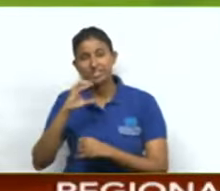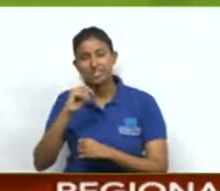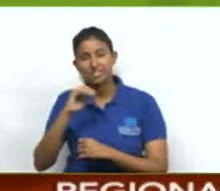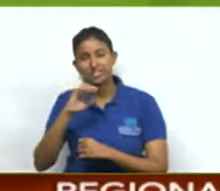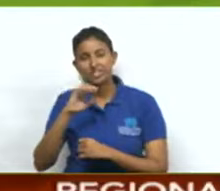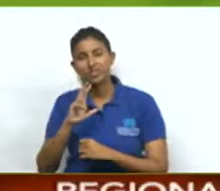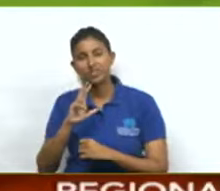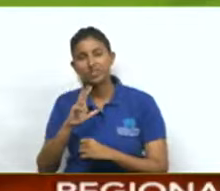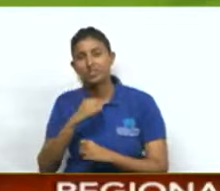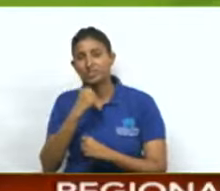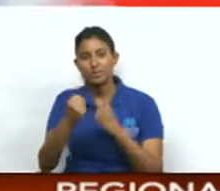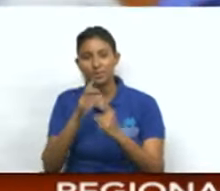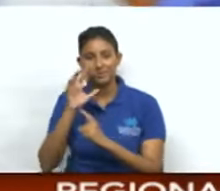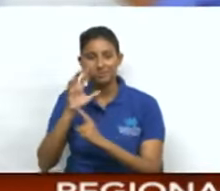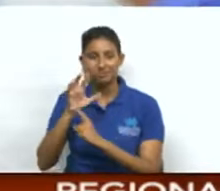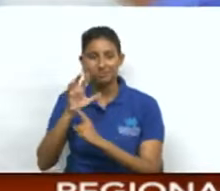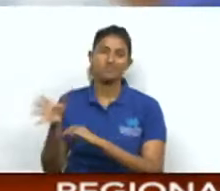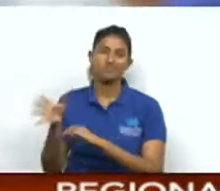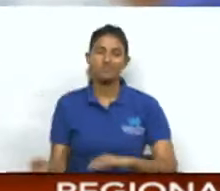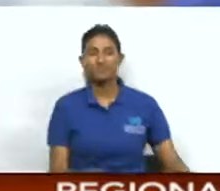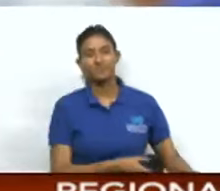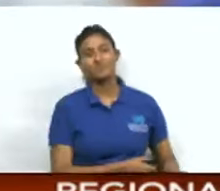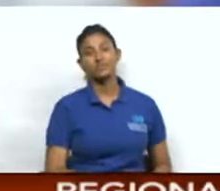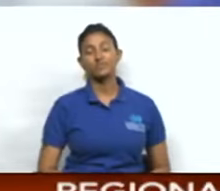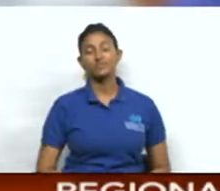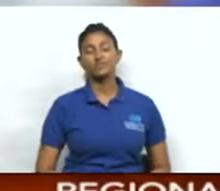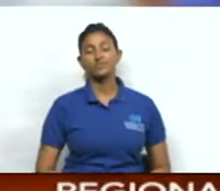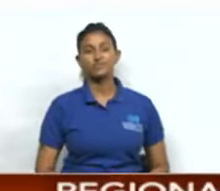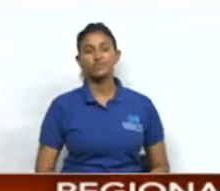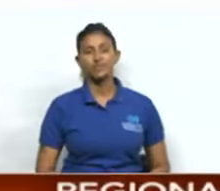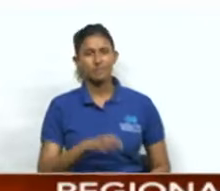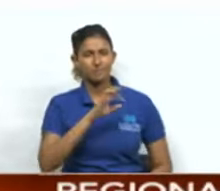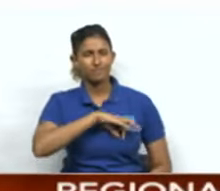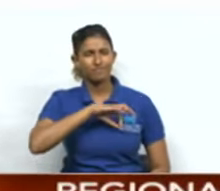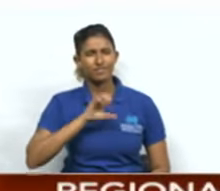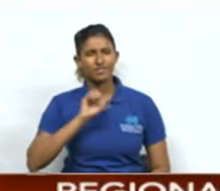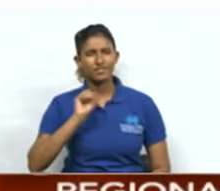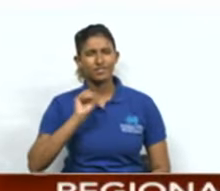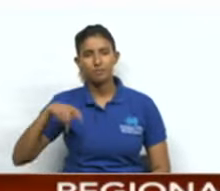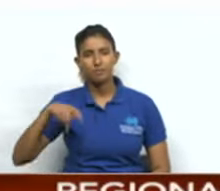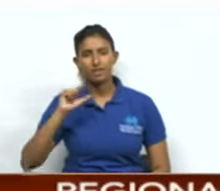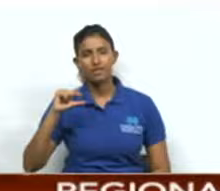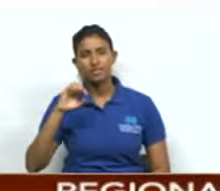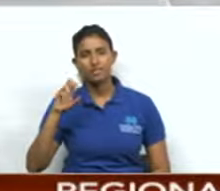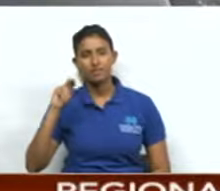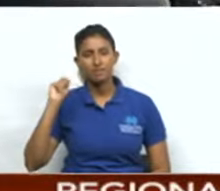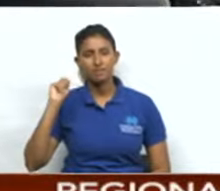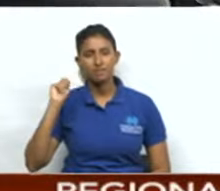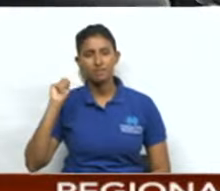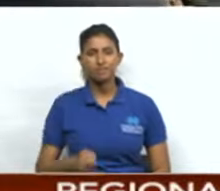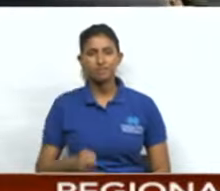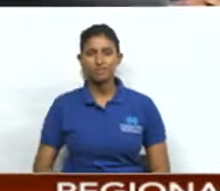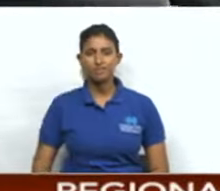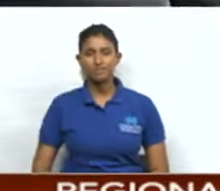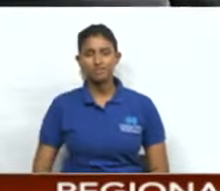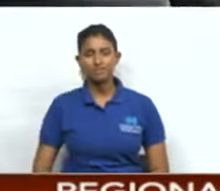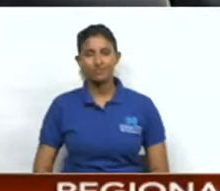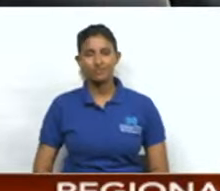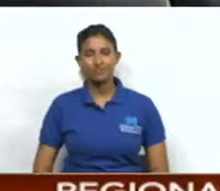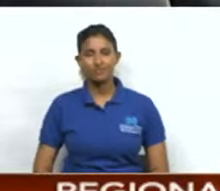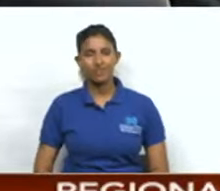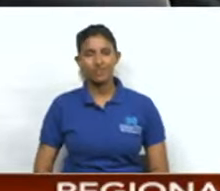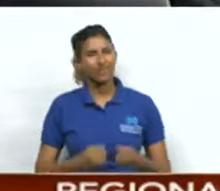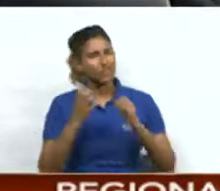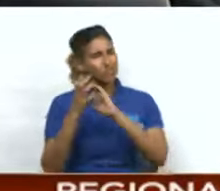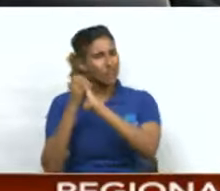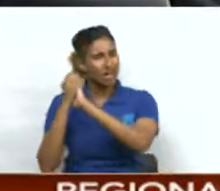Sport High, brought to you by Supligen. Boost you up. All right, congratulations in order for Michelle Iyeyi for